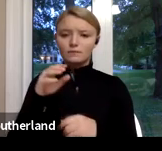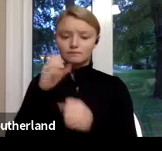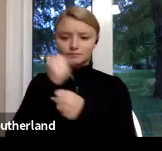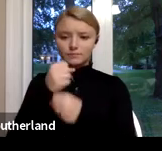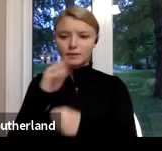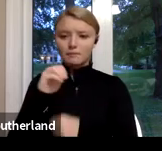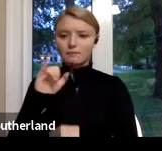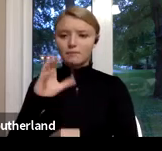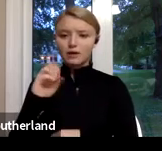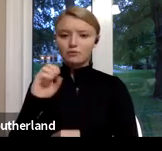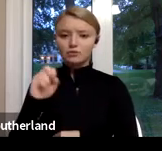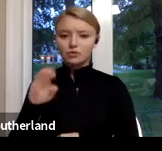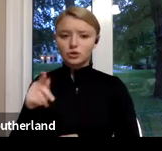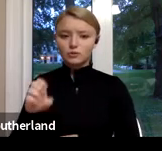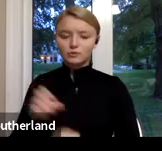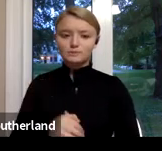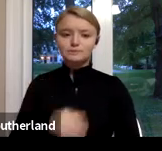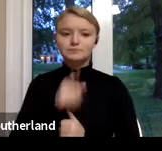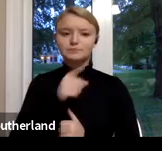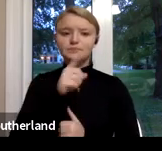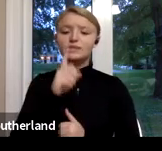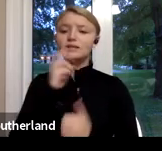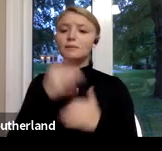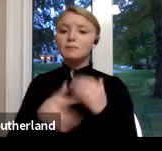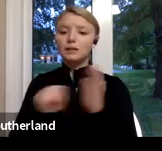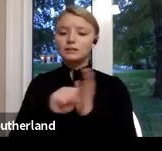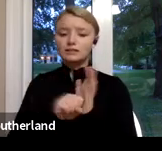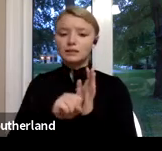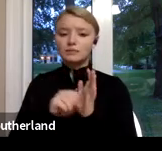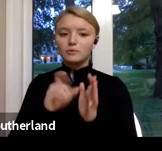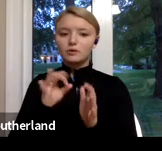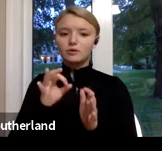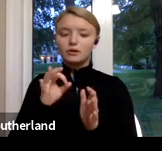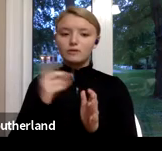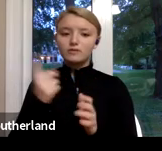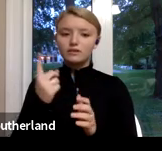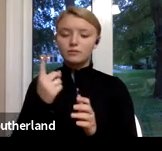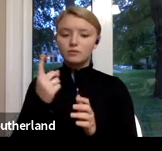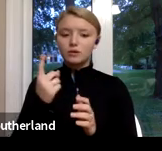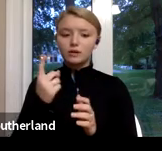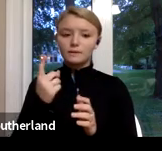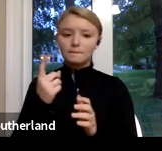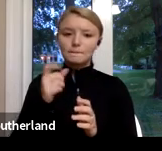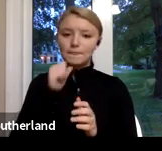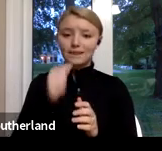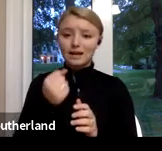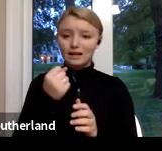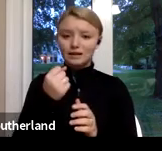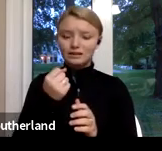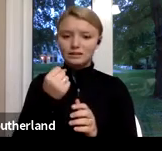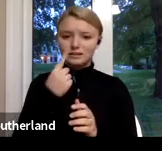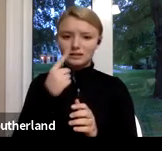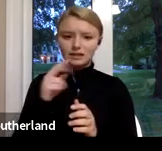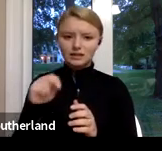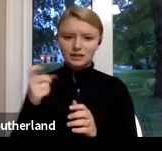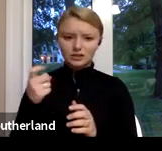This is a blood sample of somebody before taking Ningxia, and this is actually a great example of an unhealthy